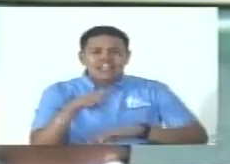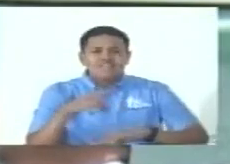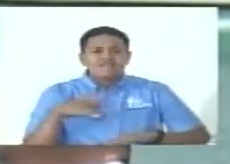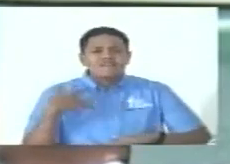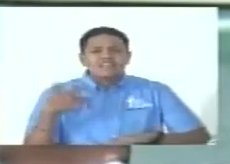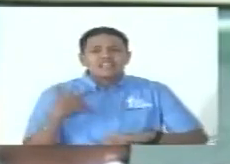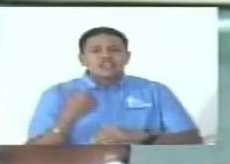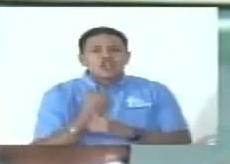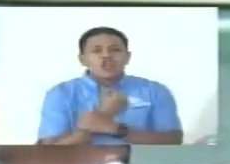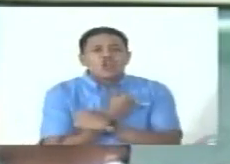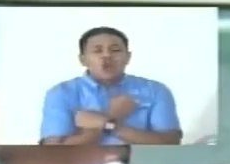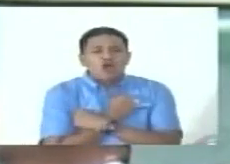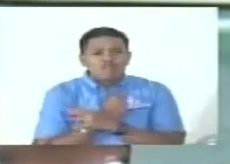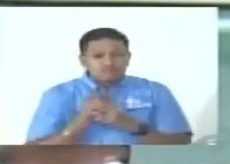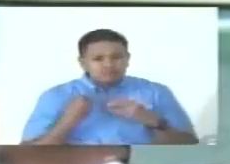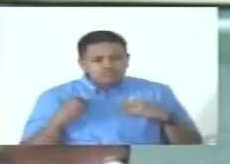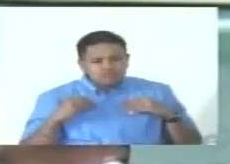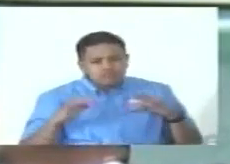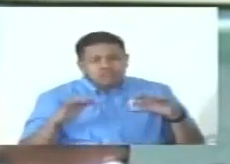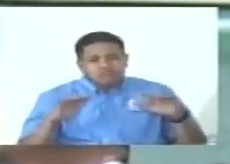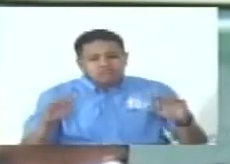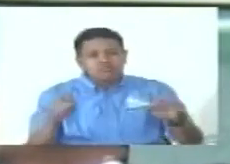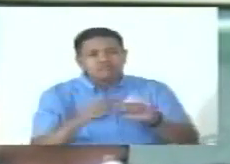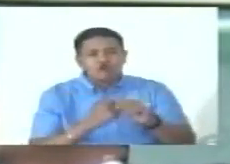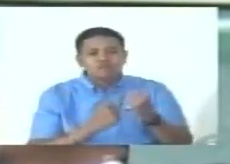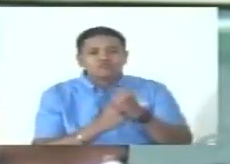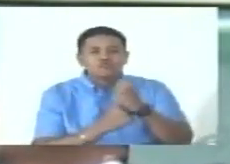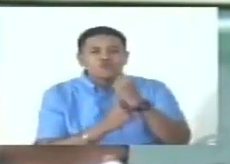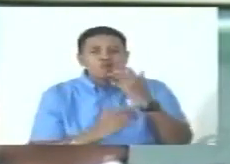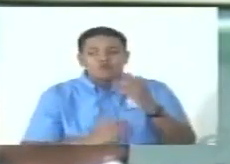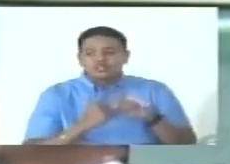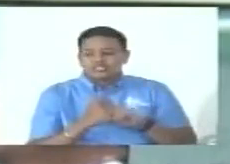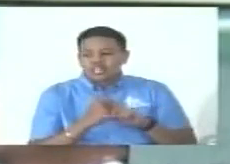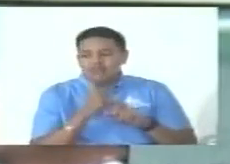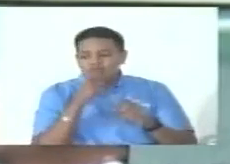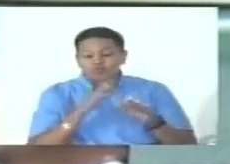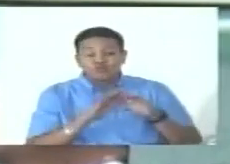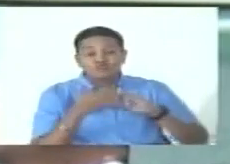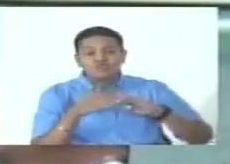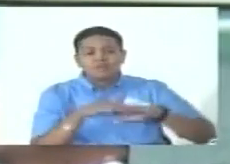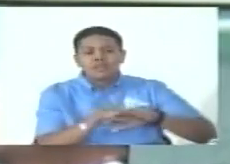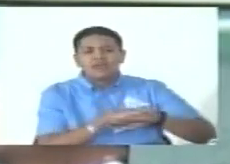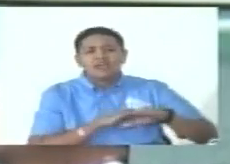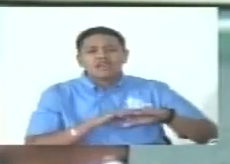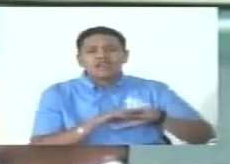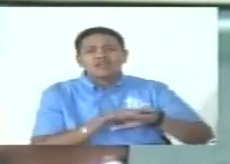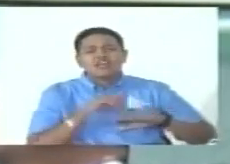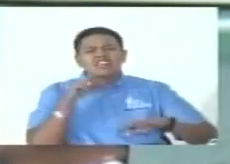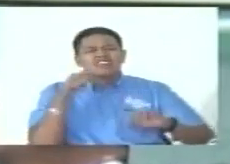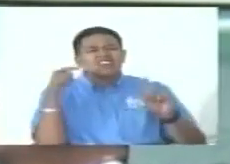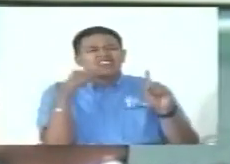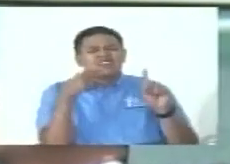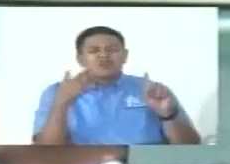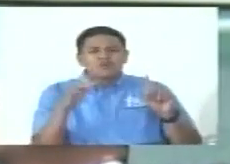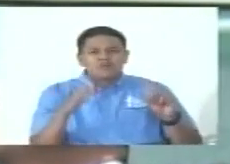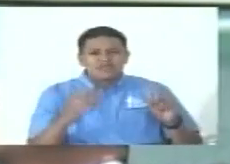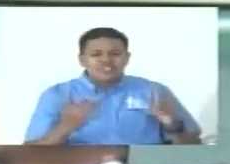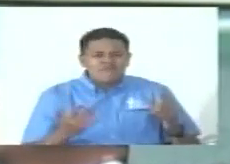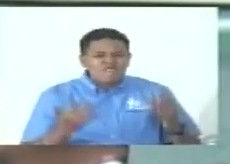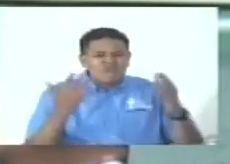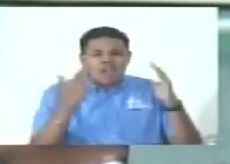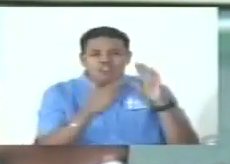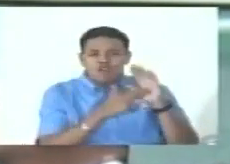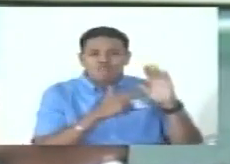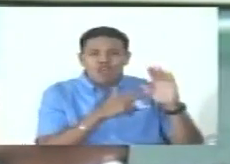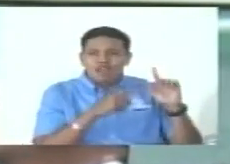love emanating from supporters who right across Jamaica. She was a firebrand. She